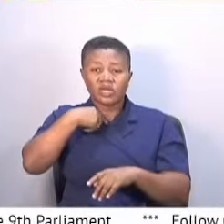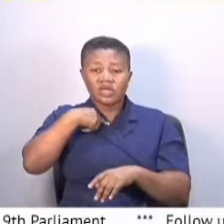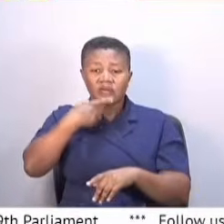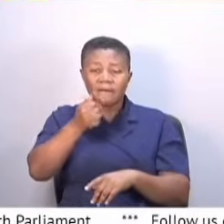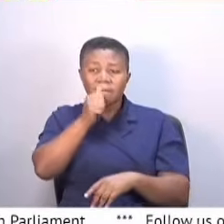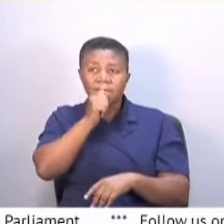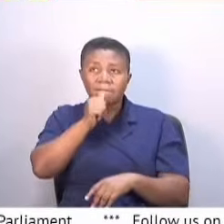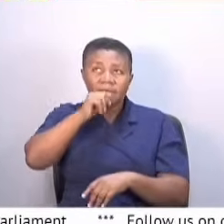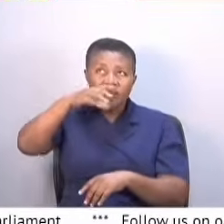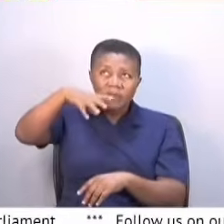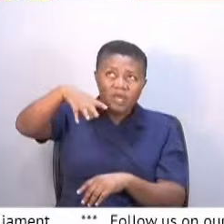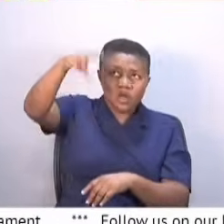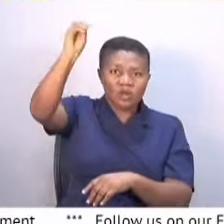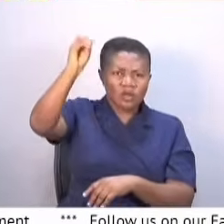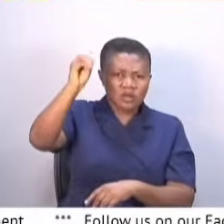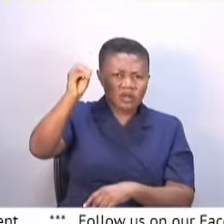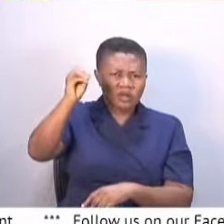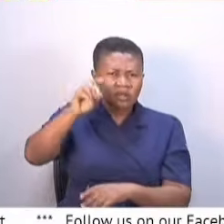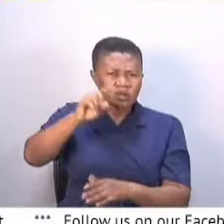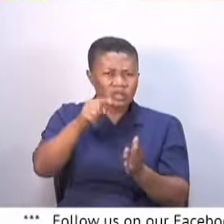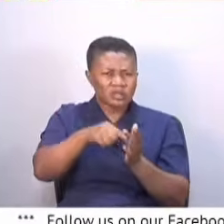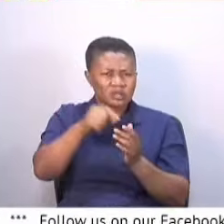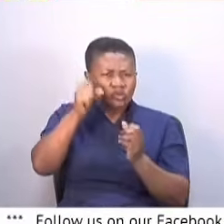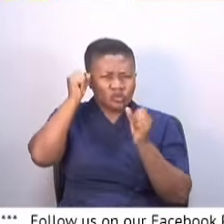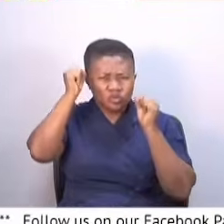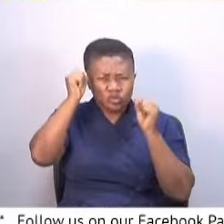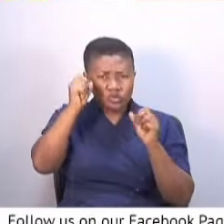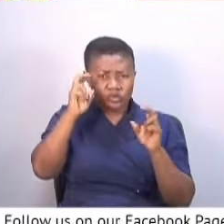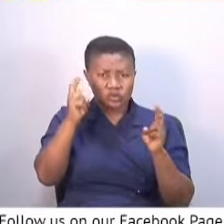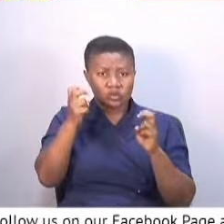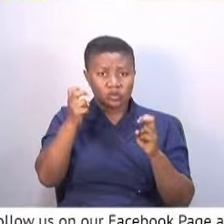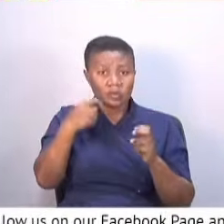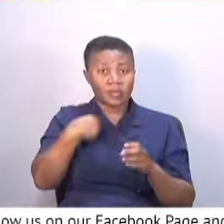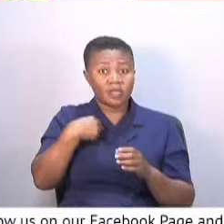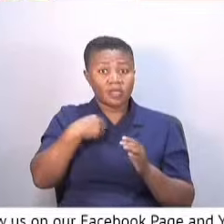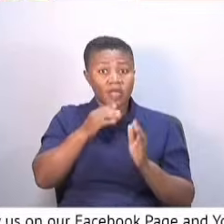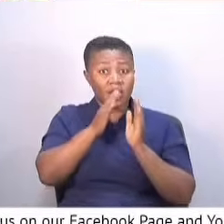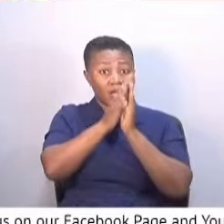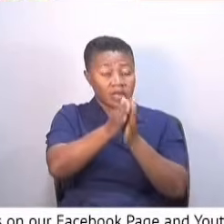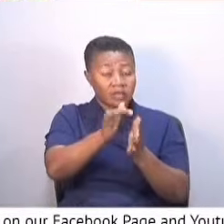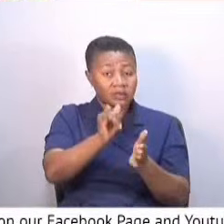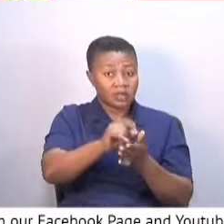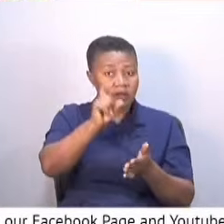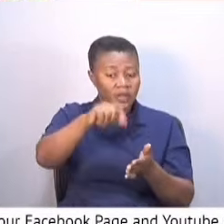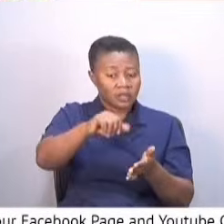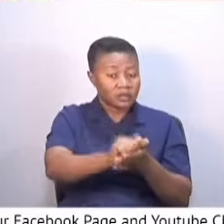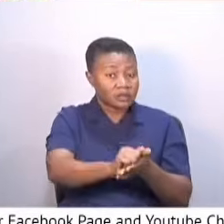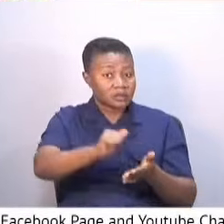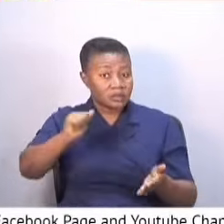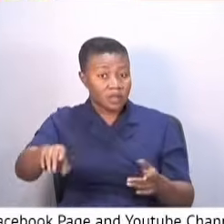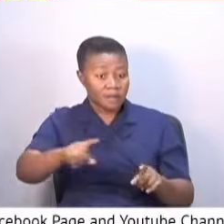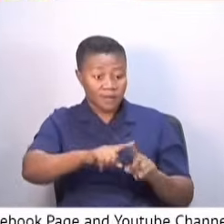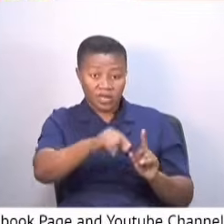statement. And I ask that this should be expunged from the records, unless he's able to give us